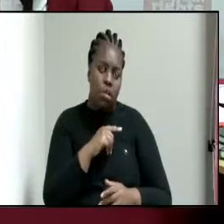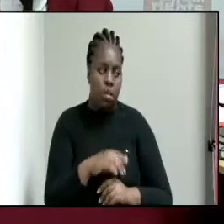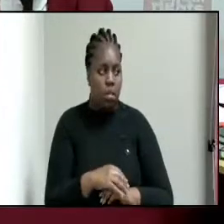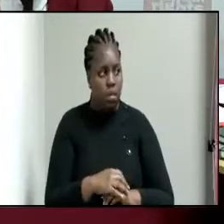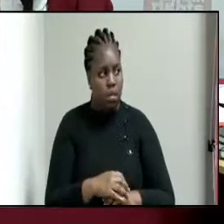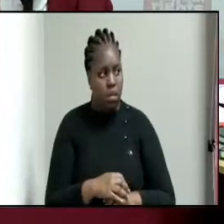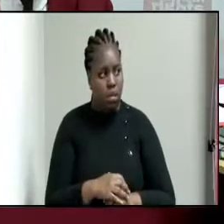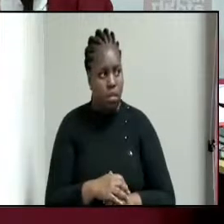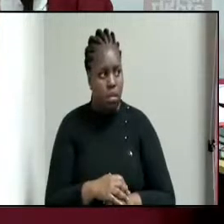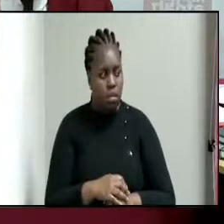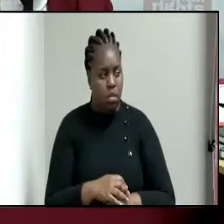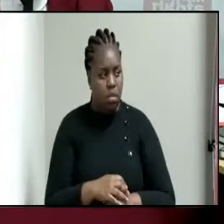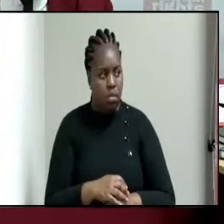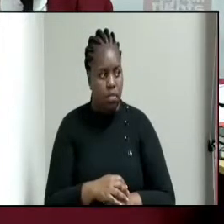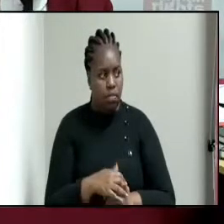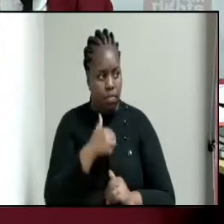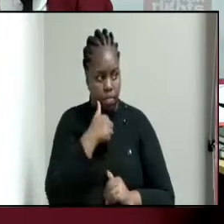the